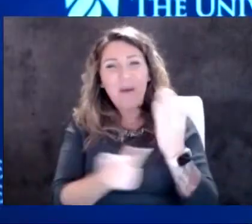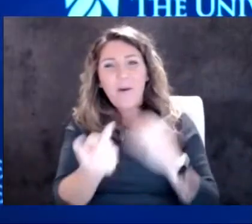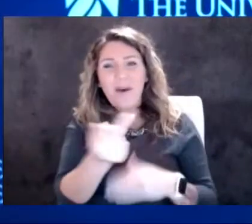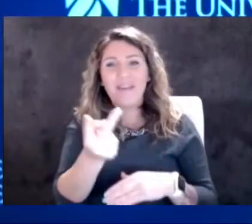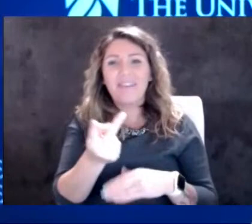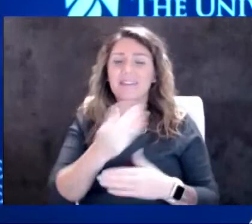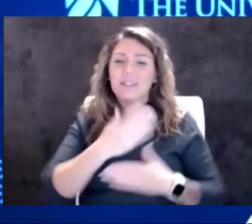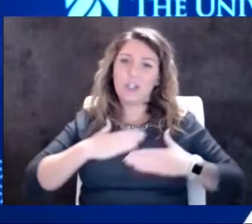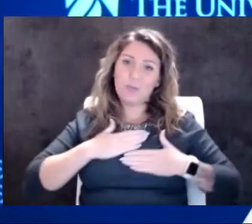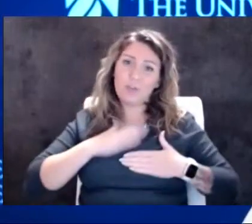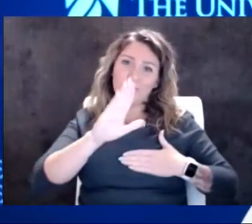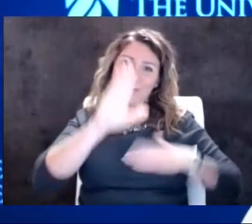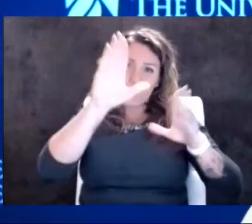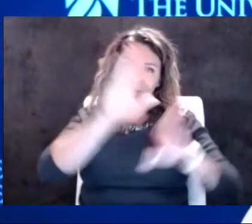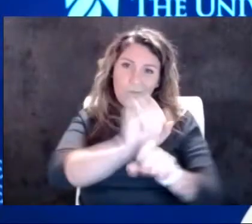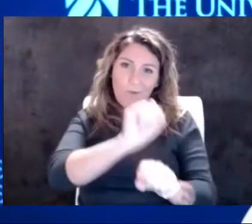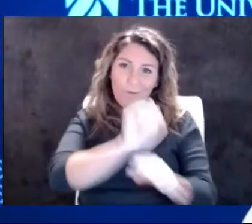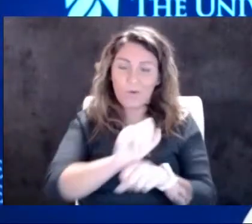great work.